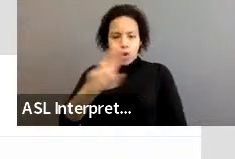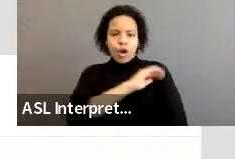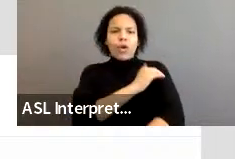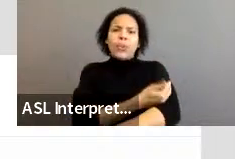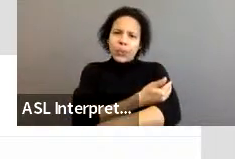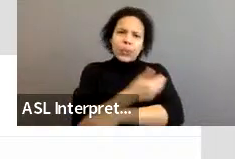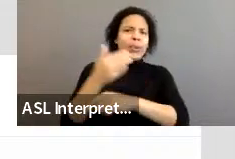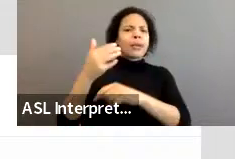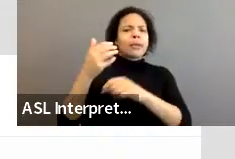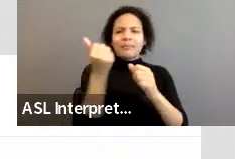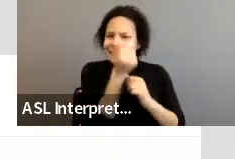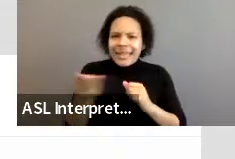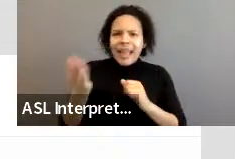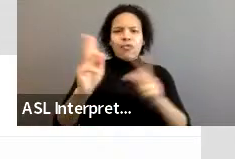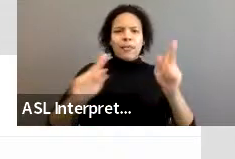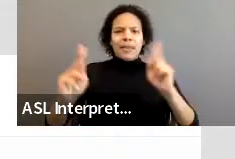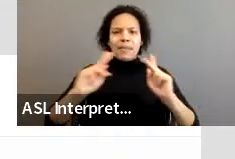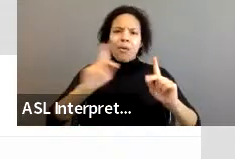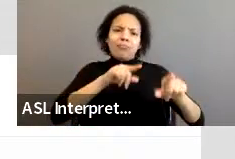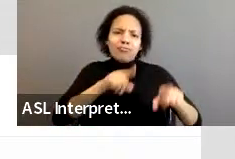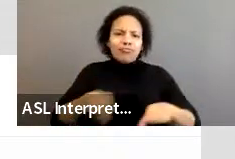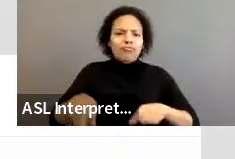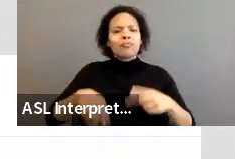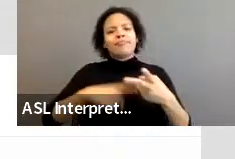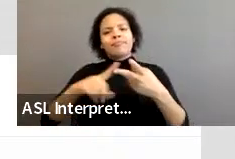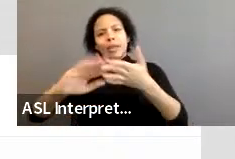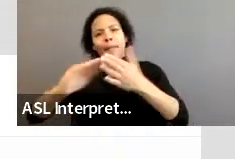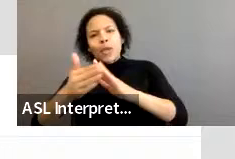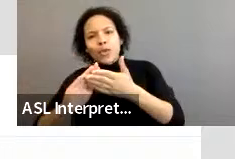now really at the center.